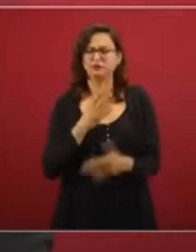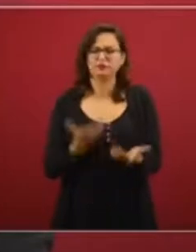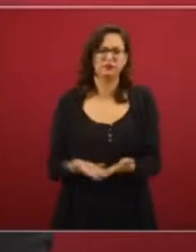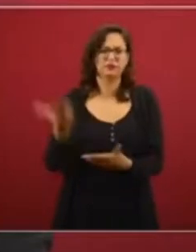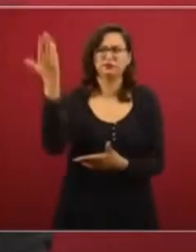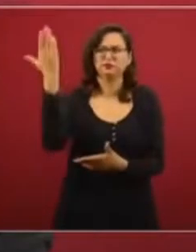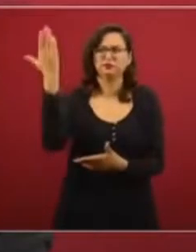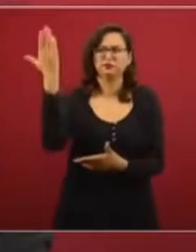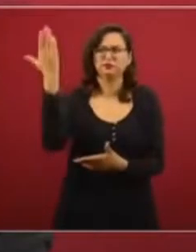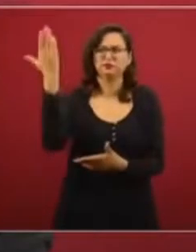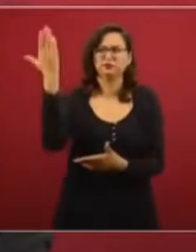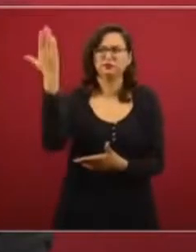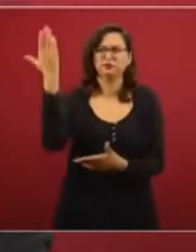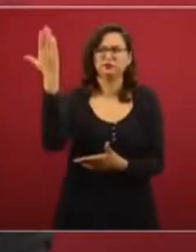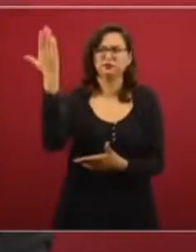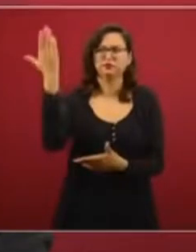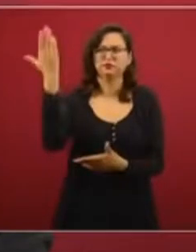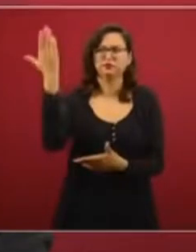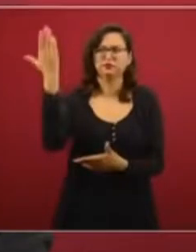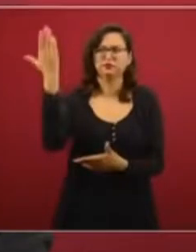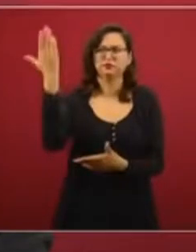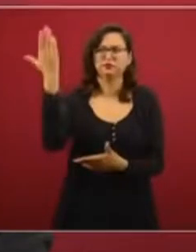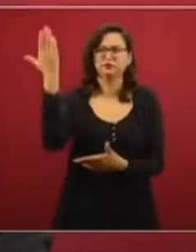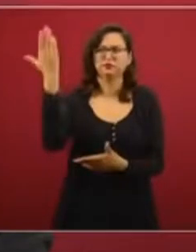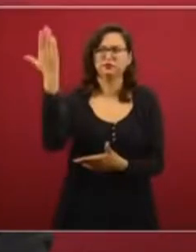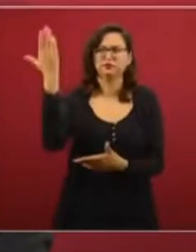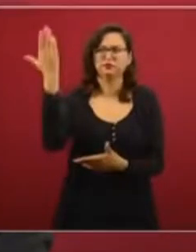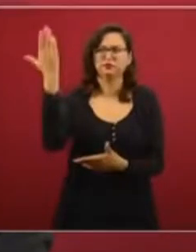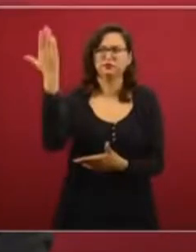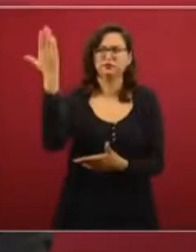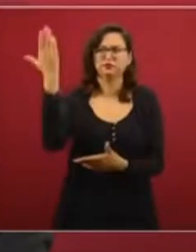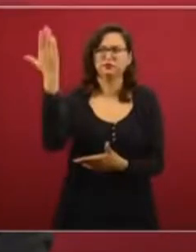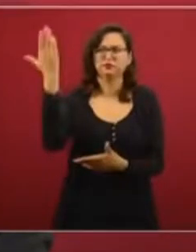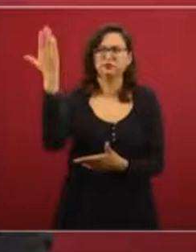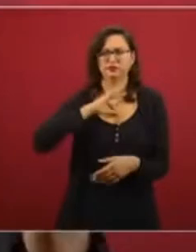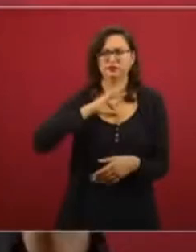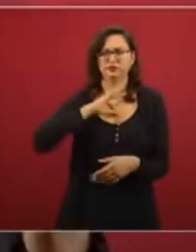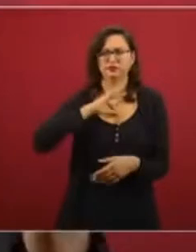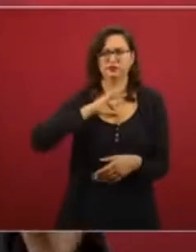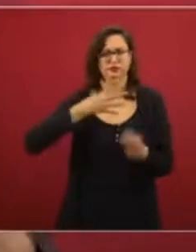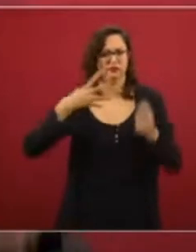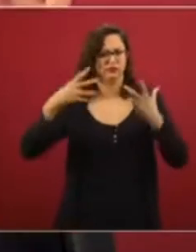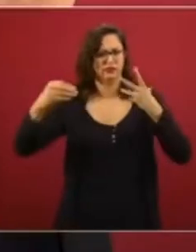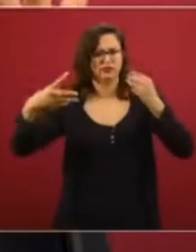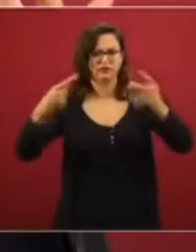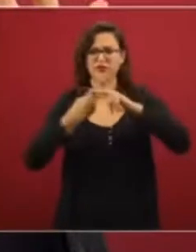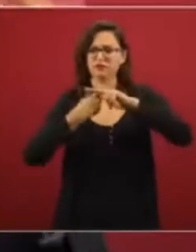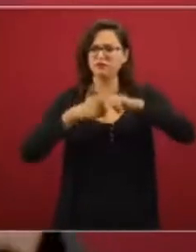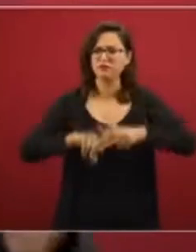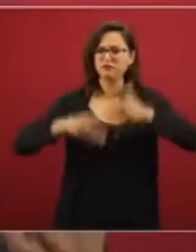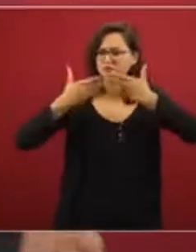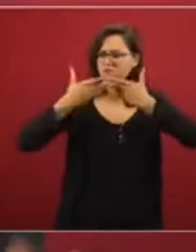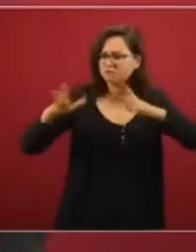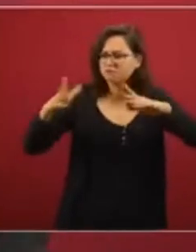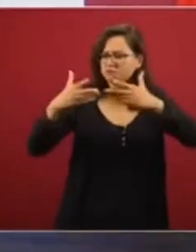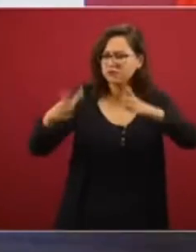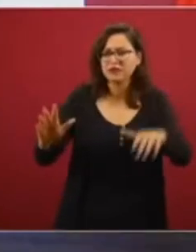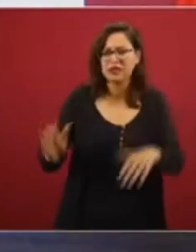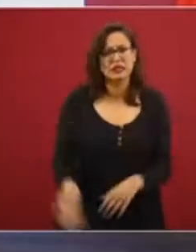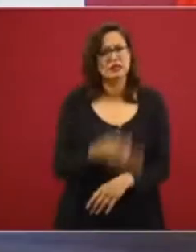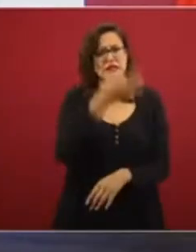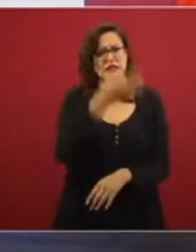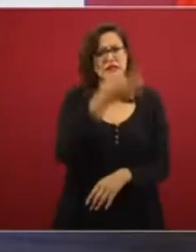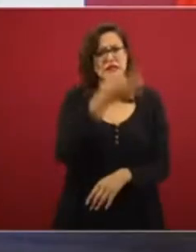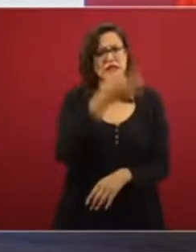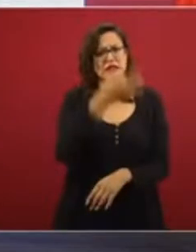la epidemia. Since the epidemic initiated. Se han aumentado, están casi al